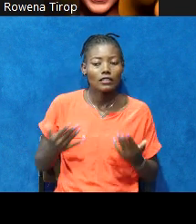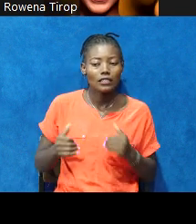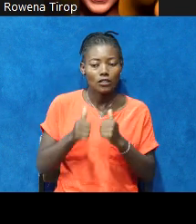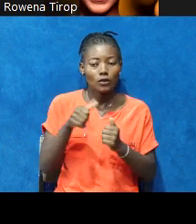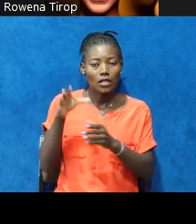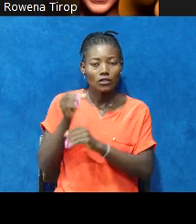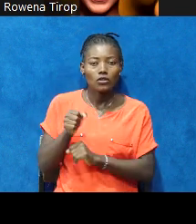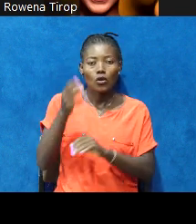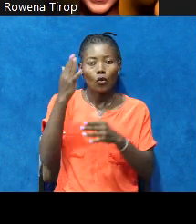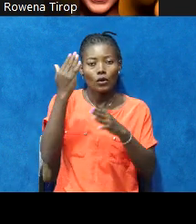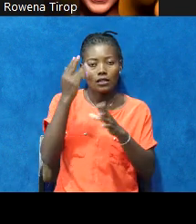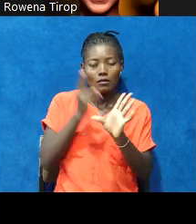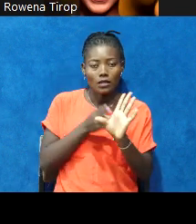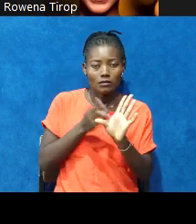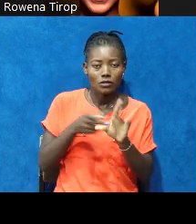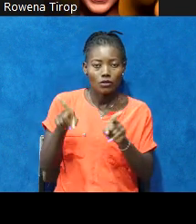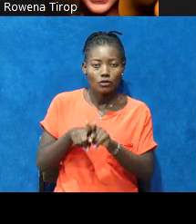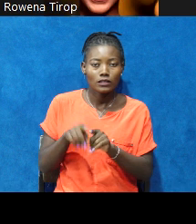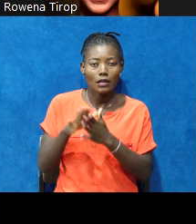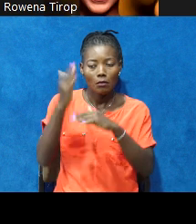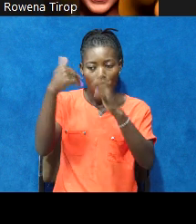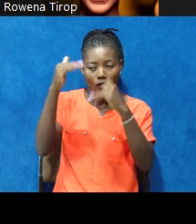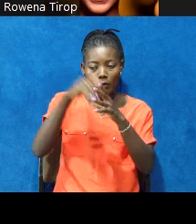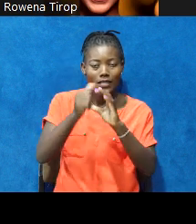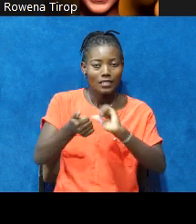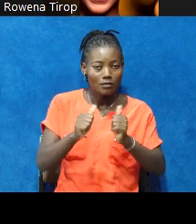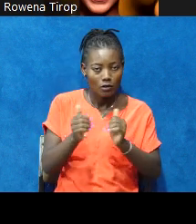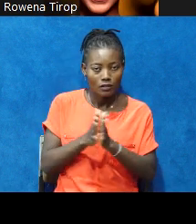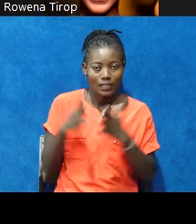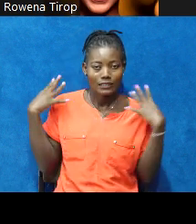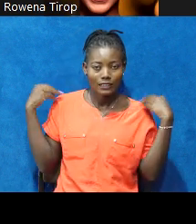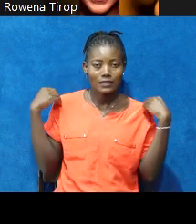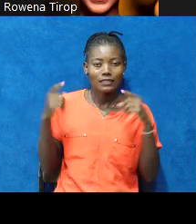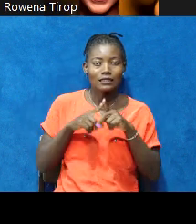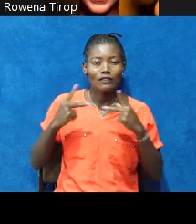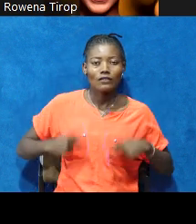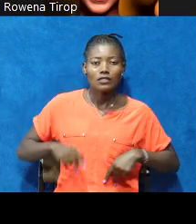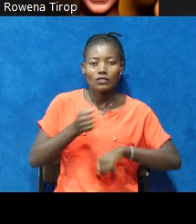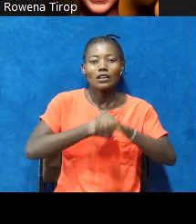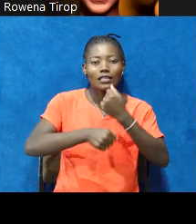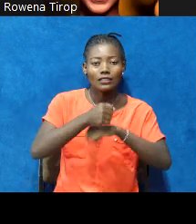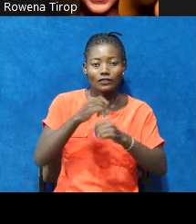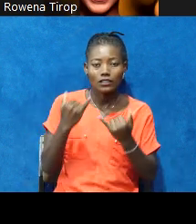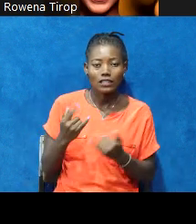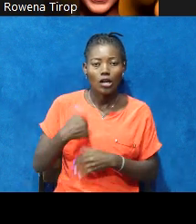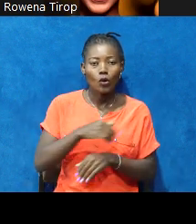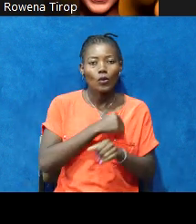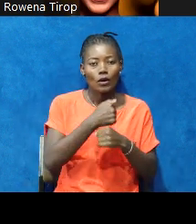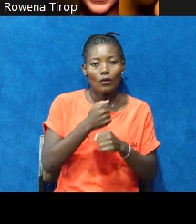with participation and performance in sport and exercise, also physical activities. So we deal